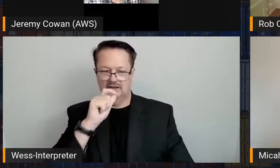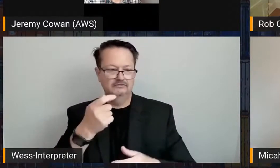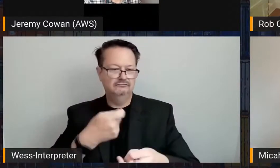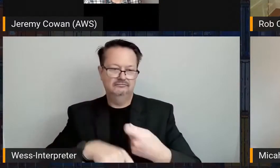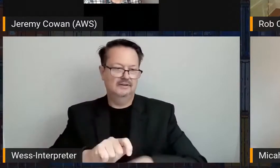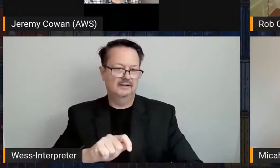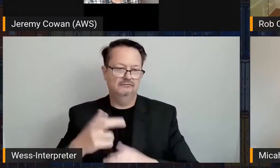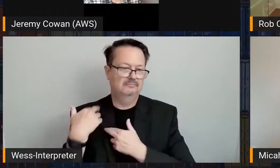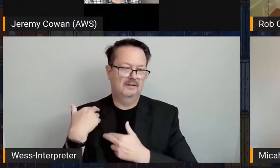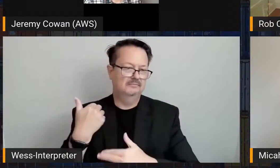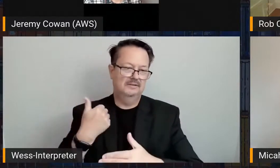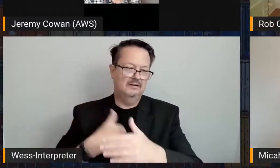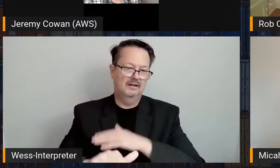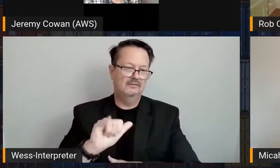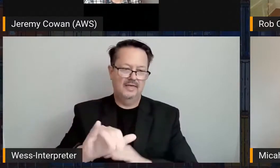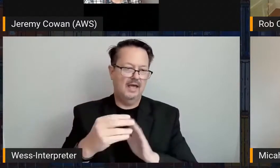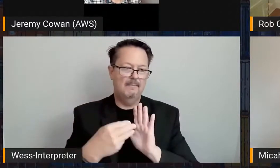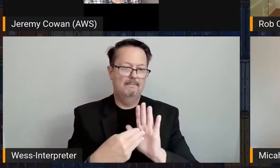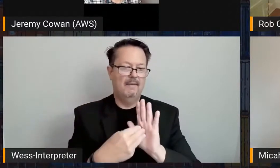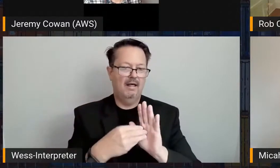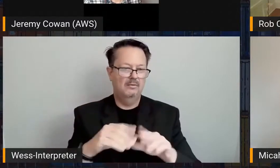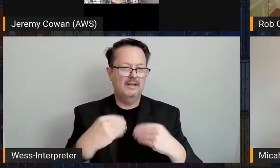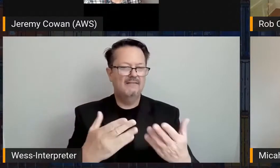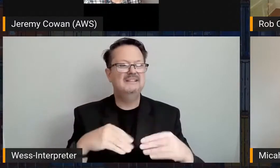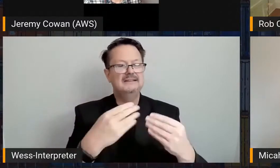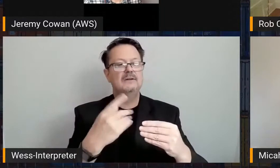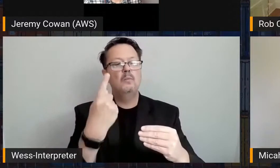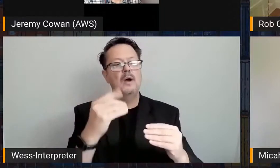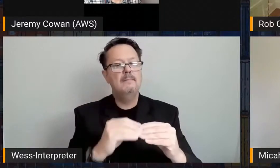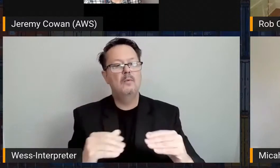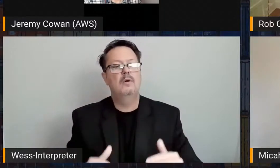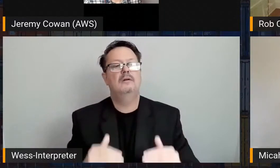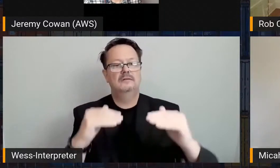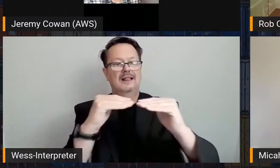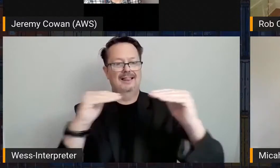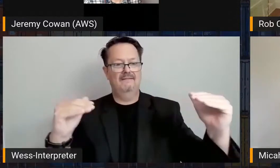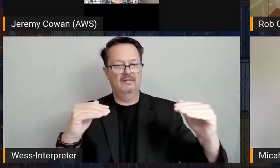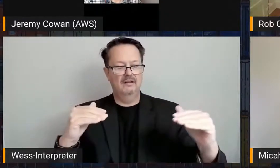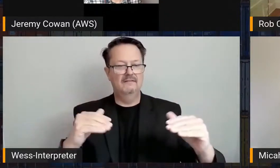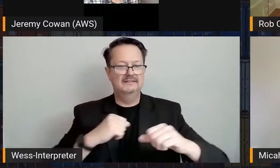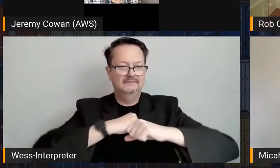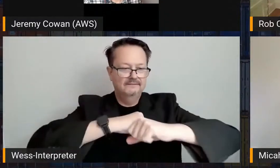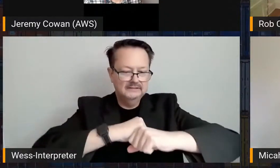earlier. It's just adding this layer of defense, this layer of isolation.